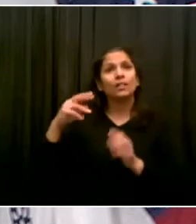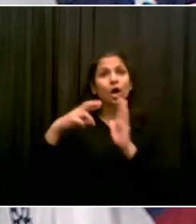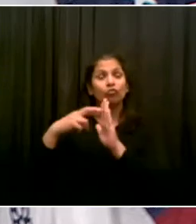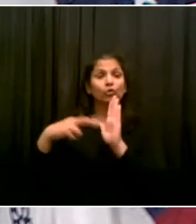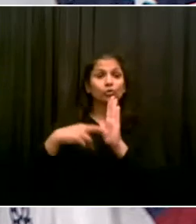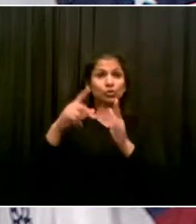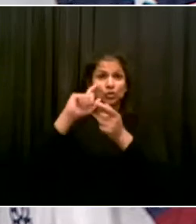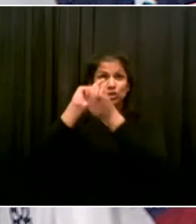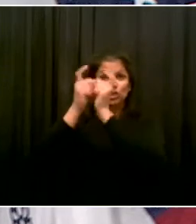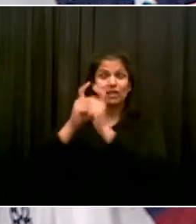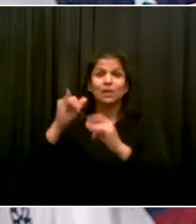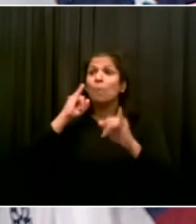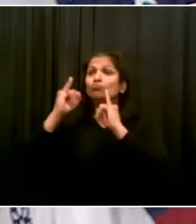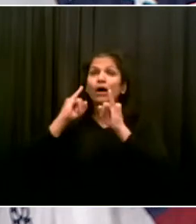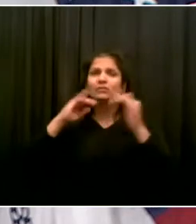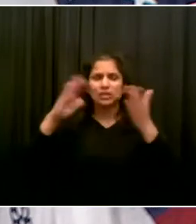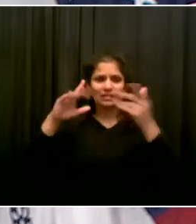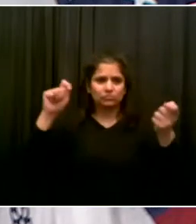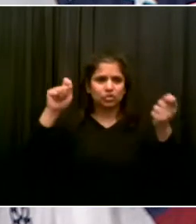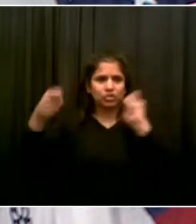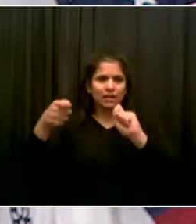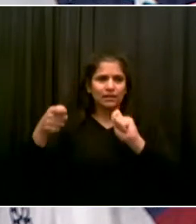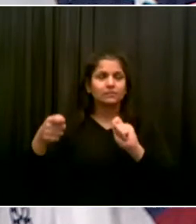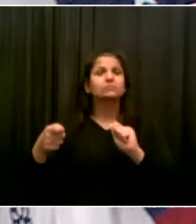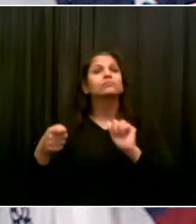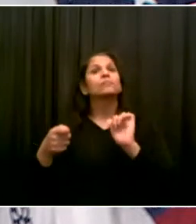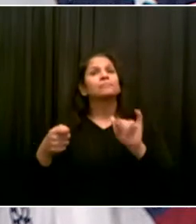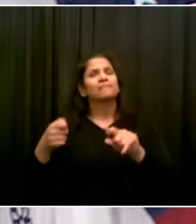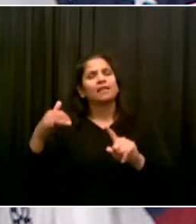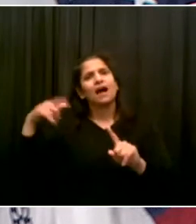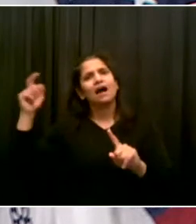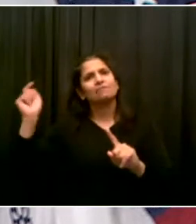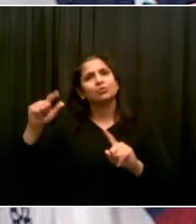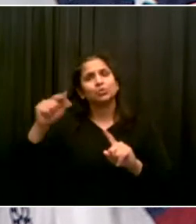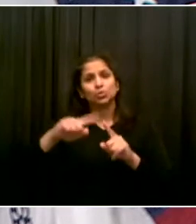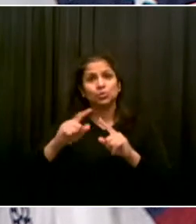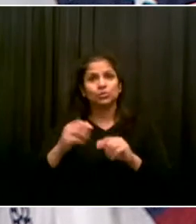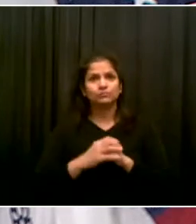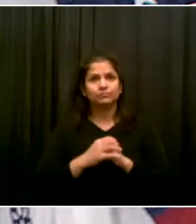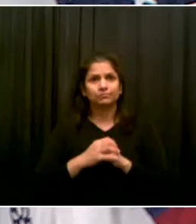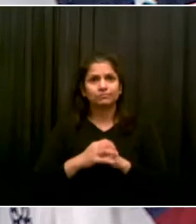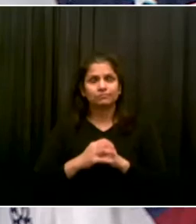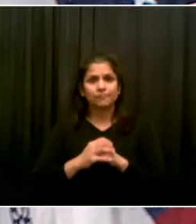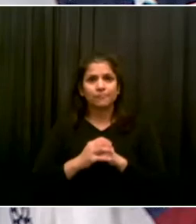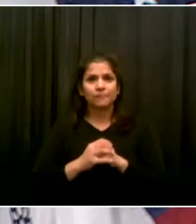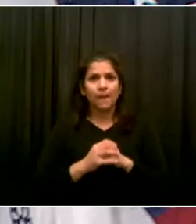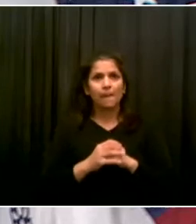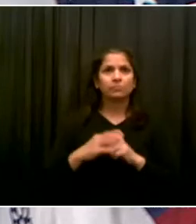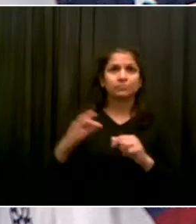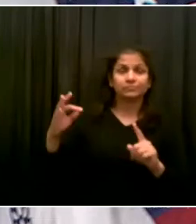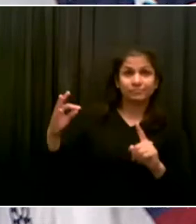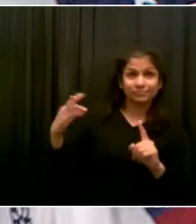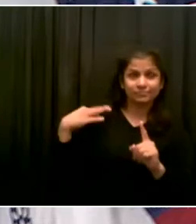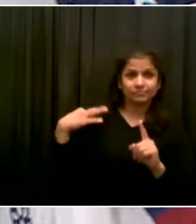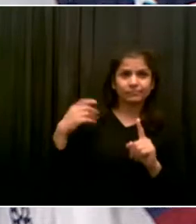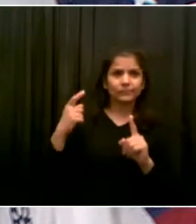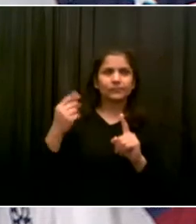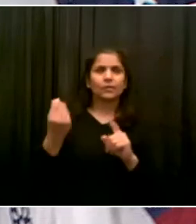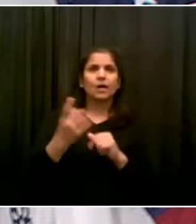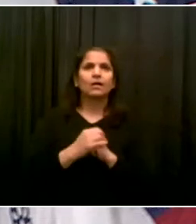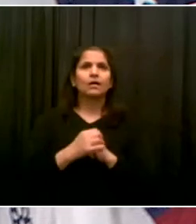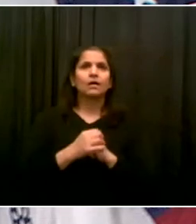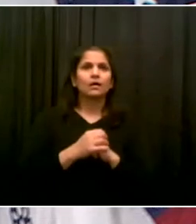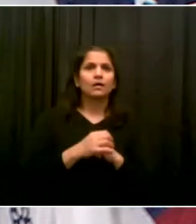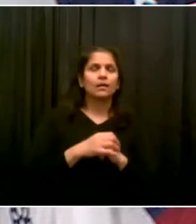that now there'll be a guarantee there will be people of color interviewed in every instance. I think the effort to